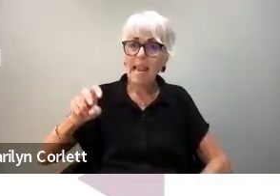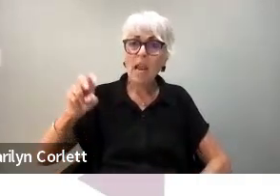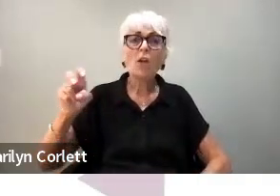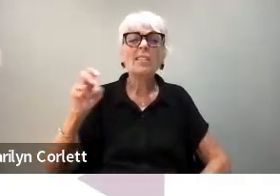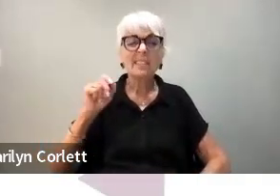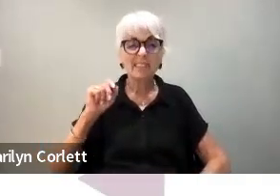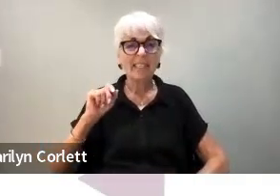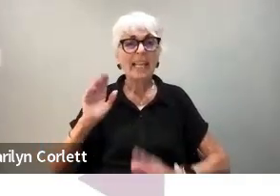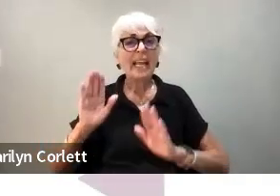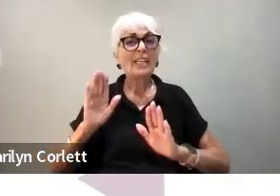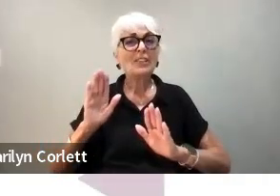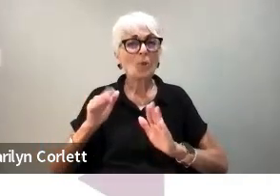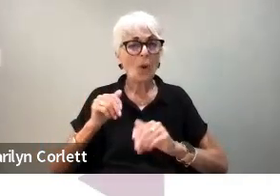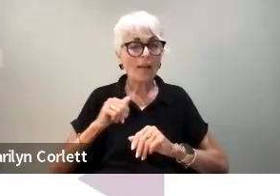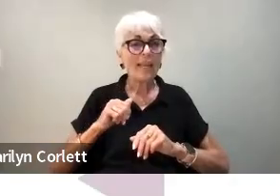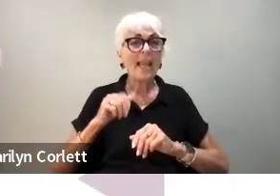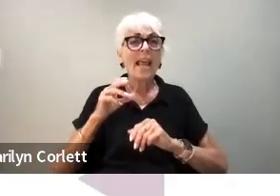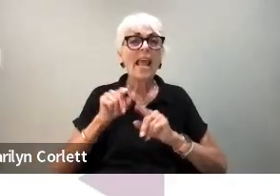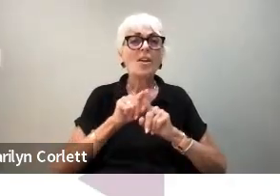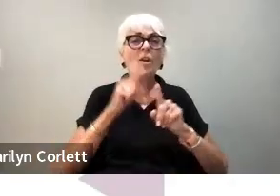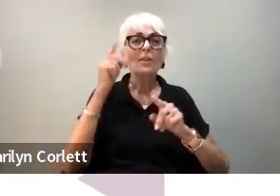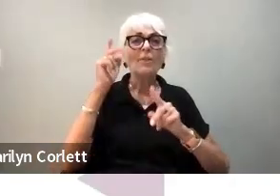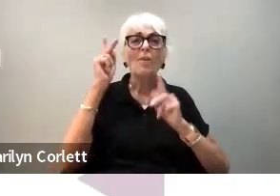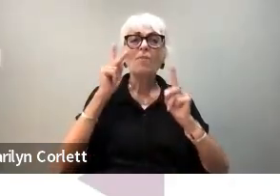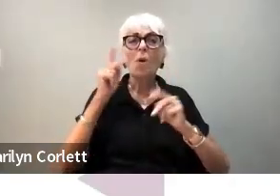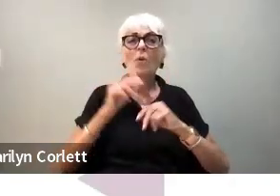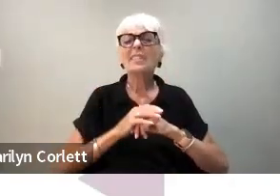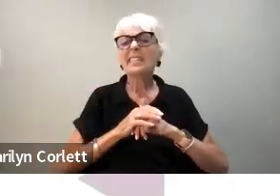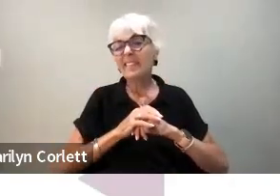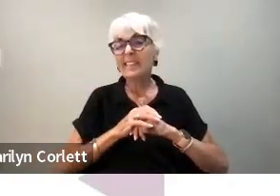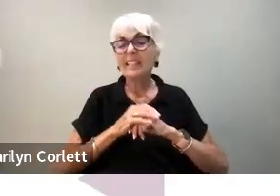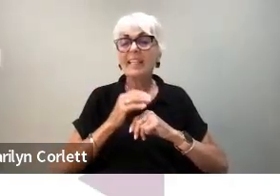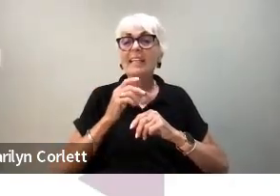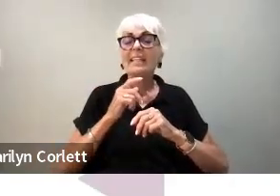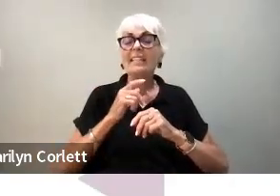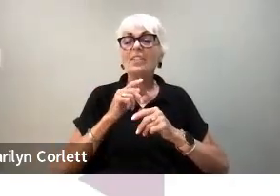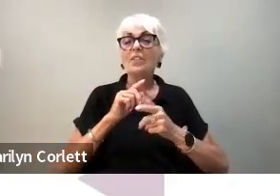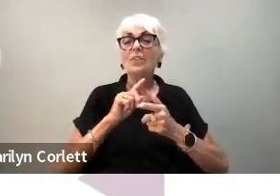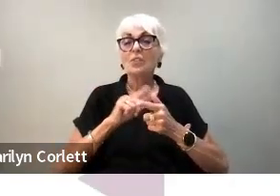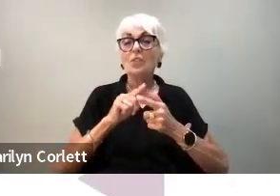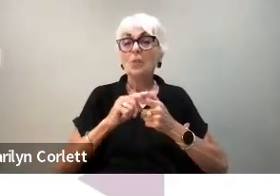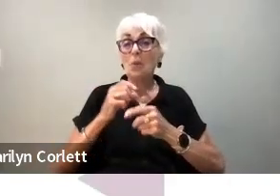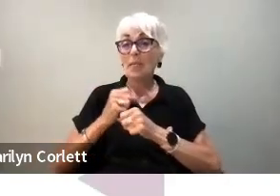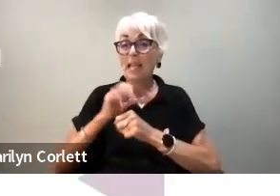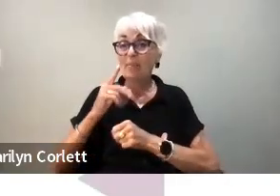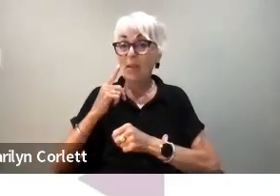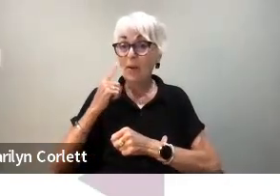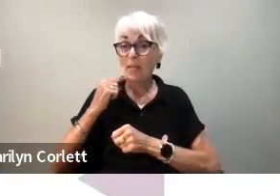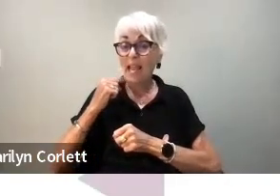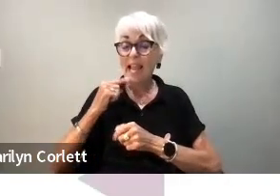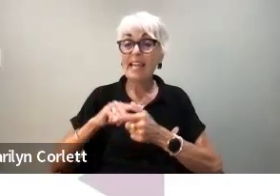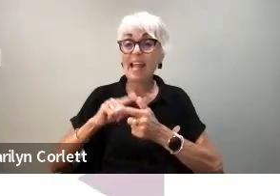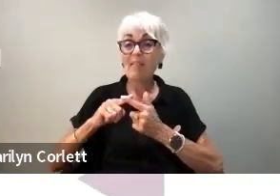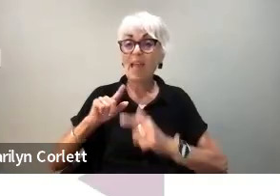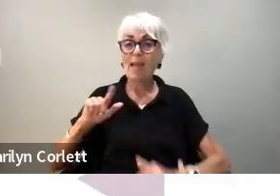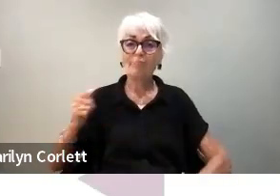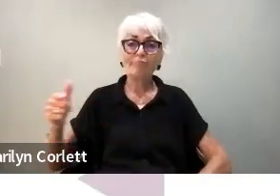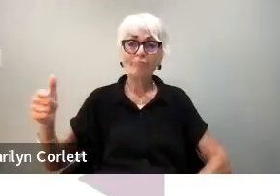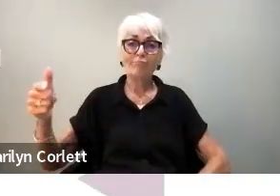It's a great way to just, and then also for folks to just kind of get candy and then go on to the next stop.